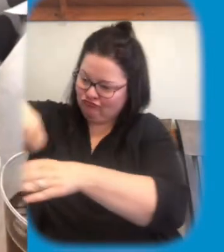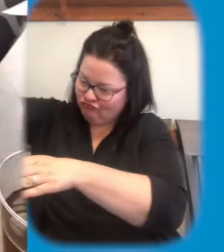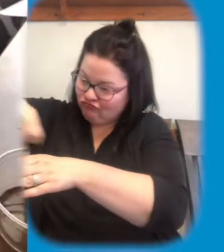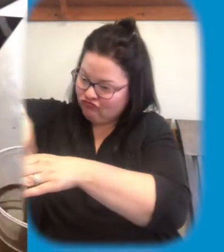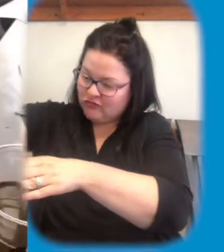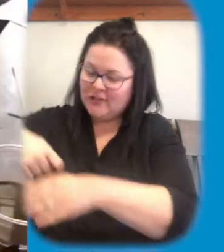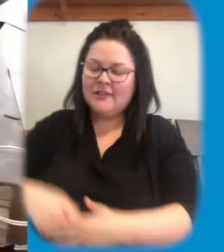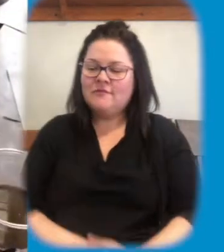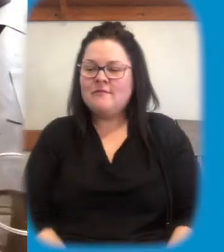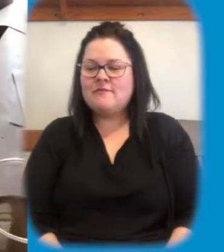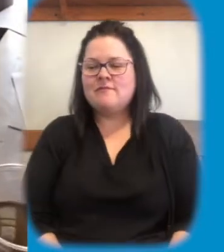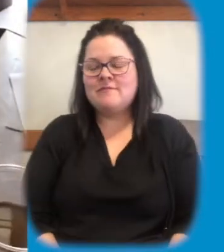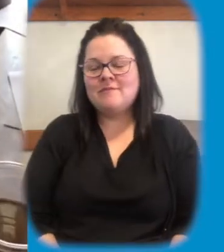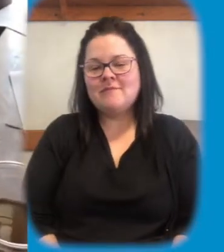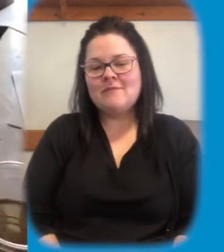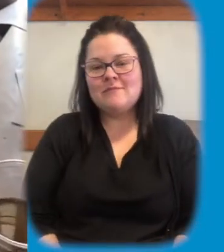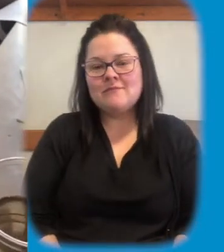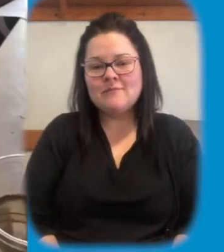moment.